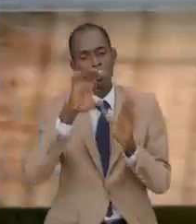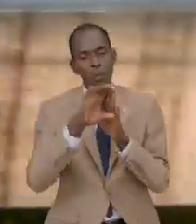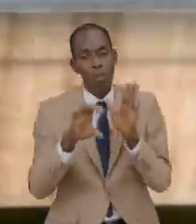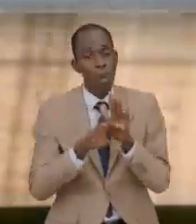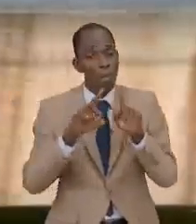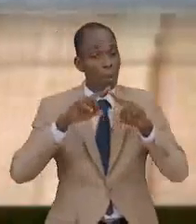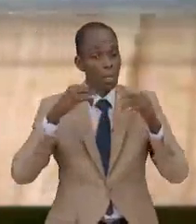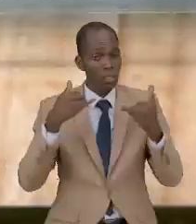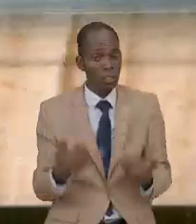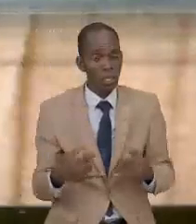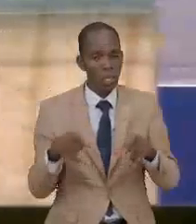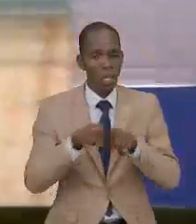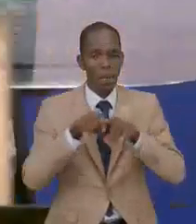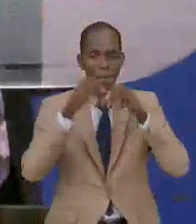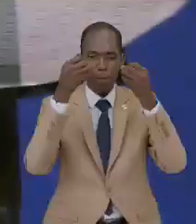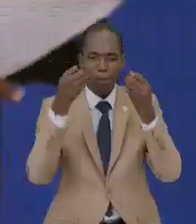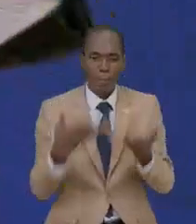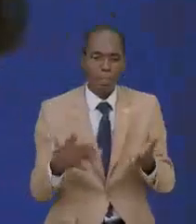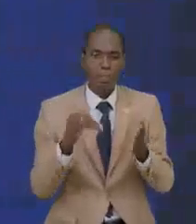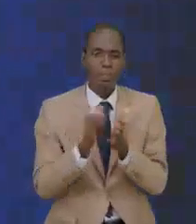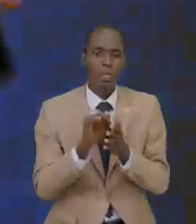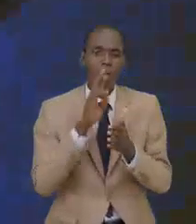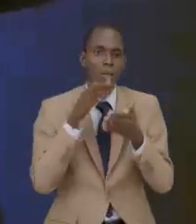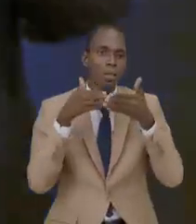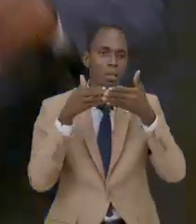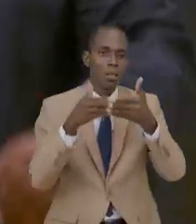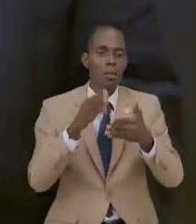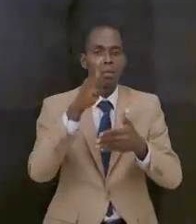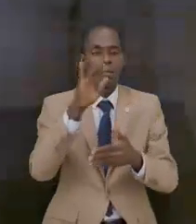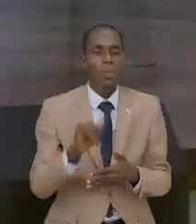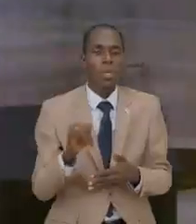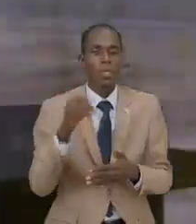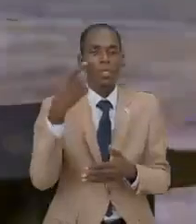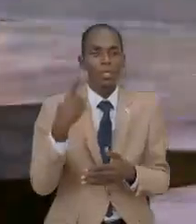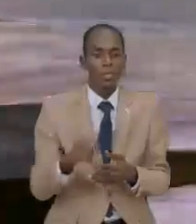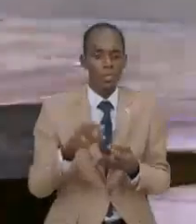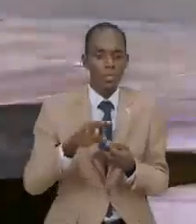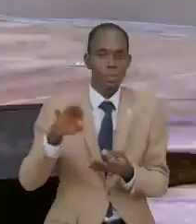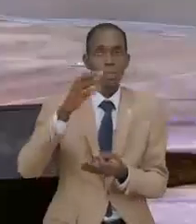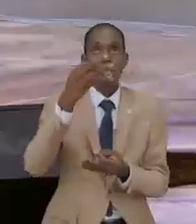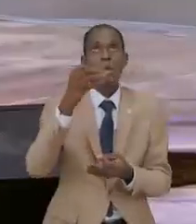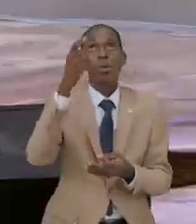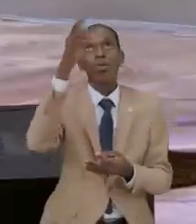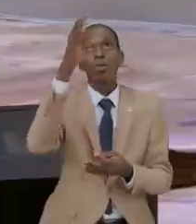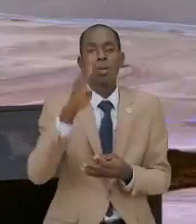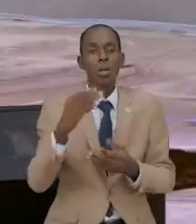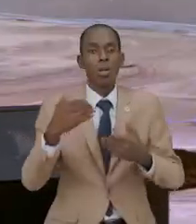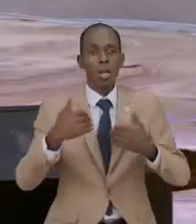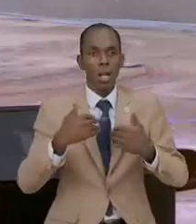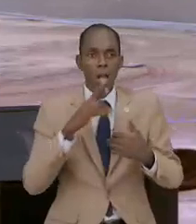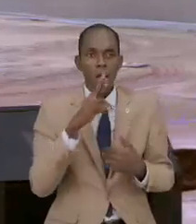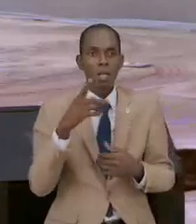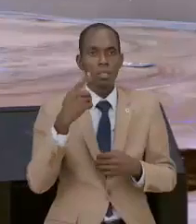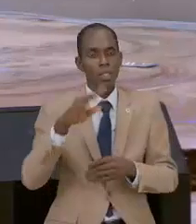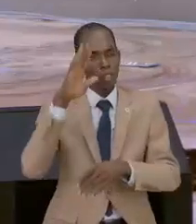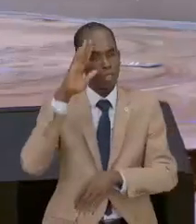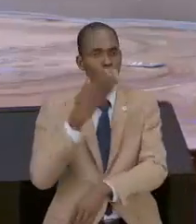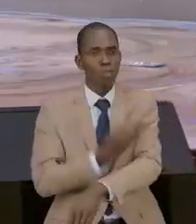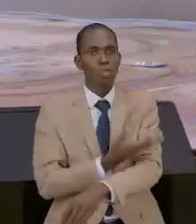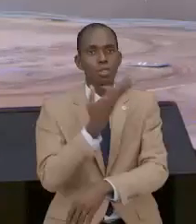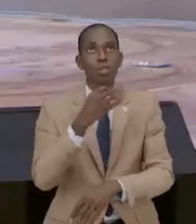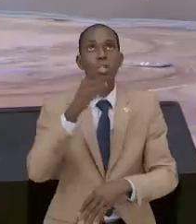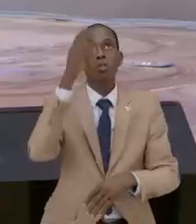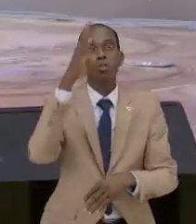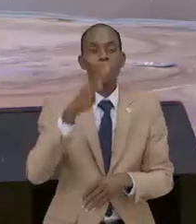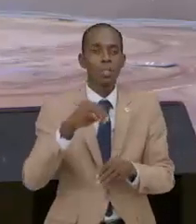now as many as are led by the Spirit of God, they are the sons of God. In verse